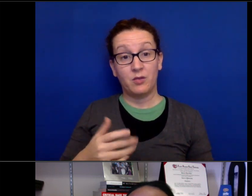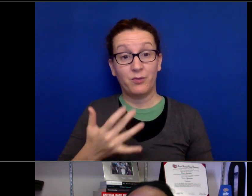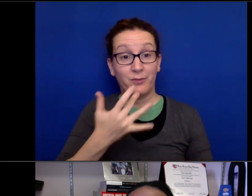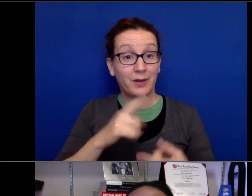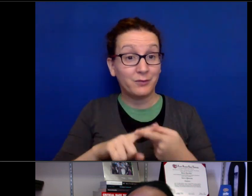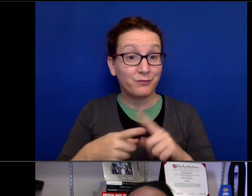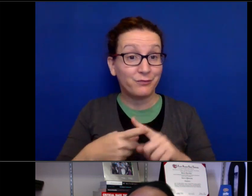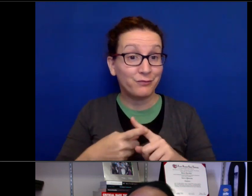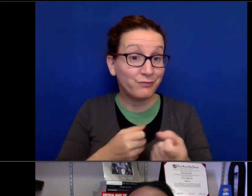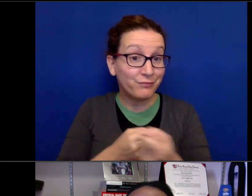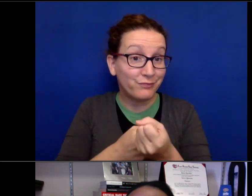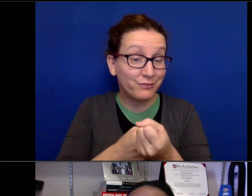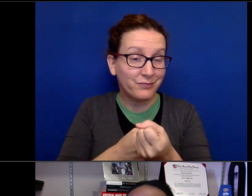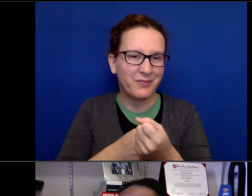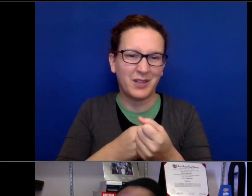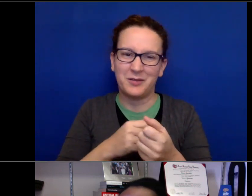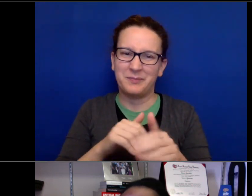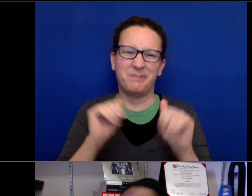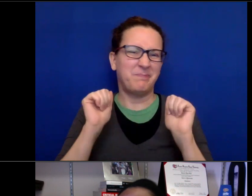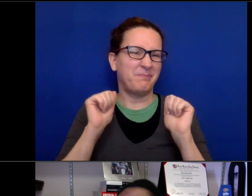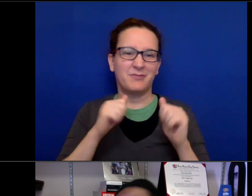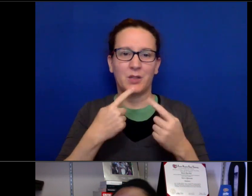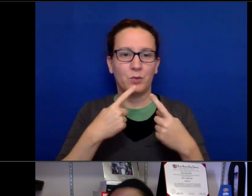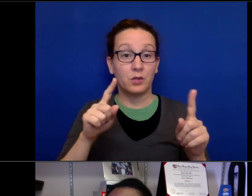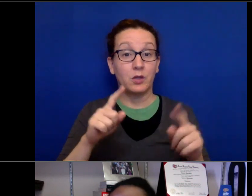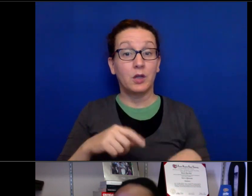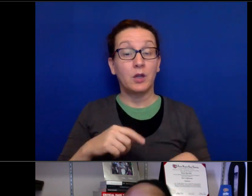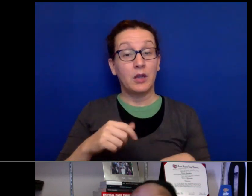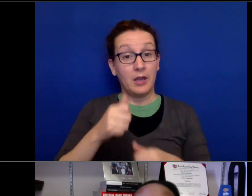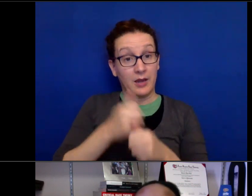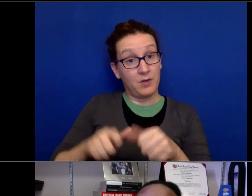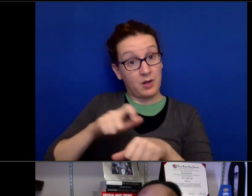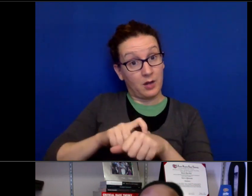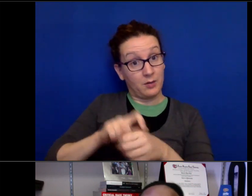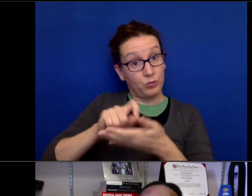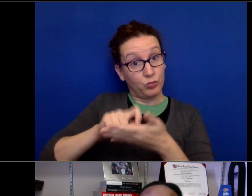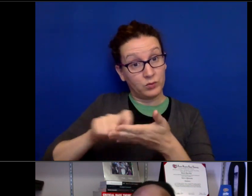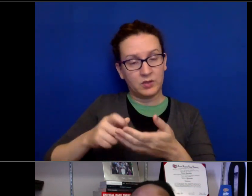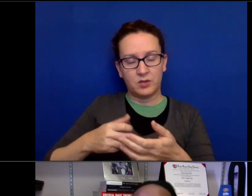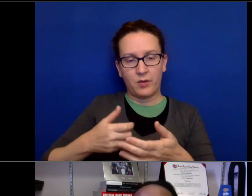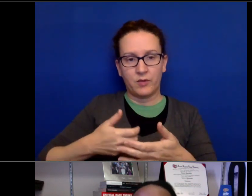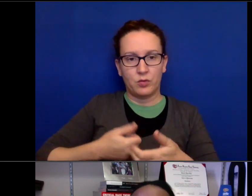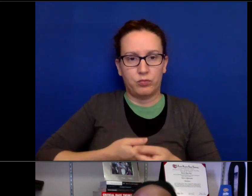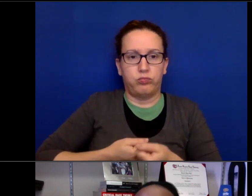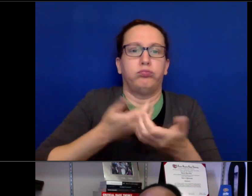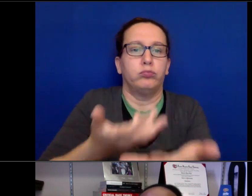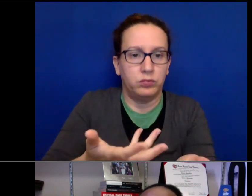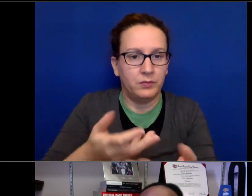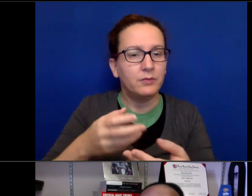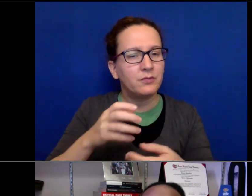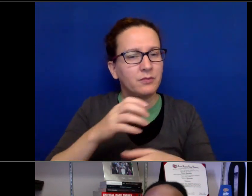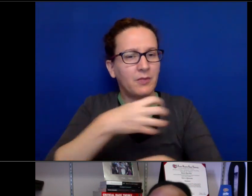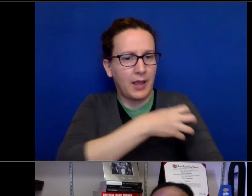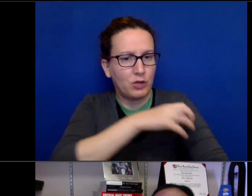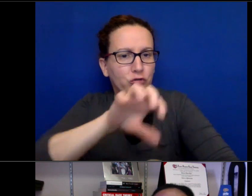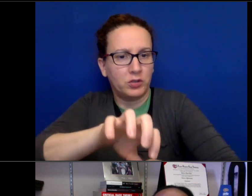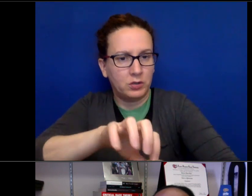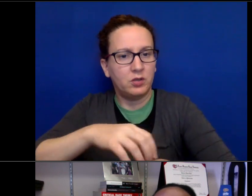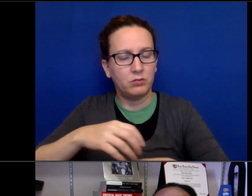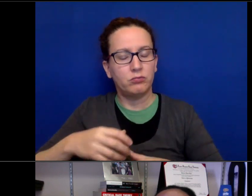often, whenever you write a paper, it's a draining process. It takes something out of you, right? So that means that you're devoting energy to things that you may